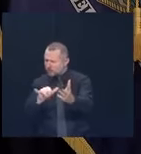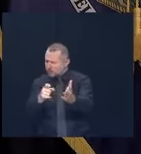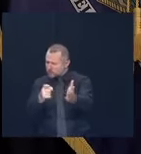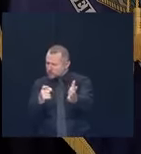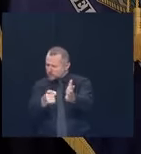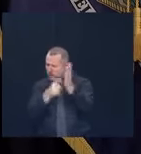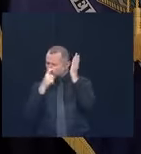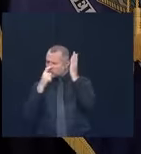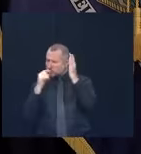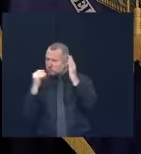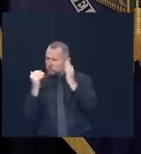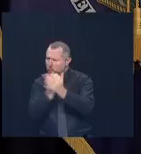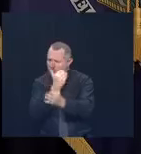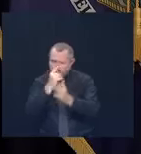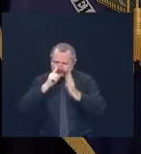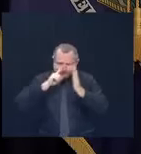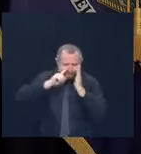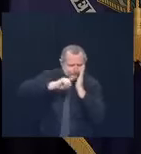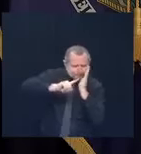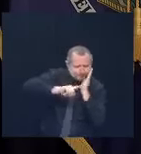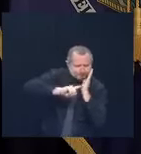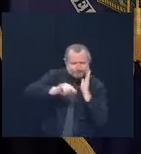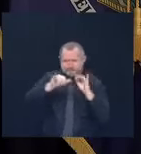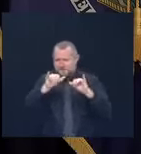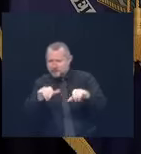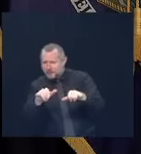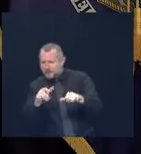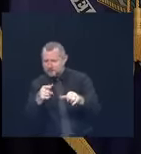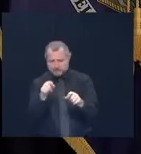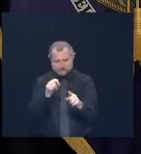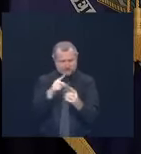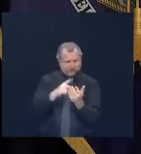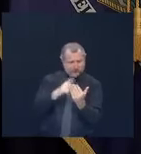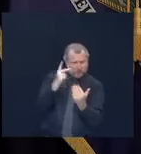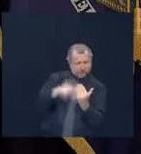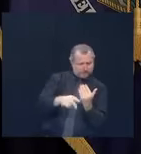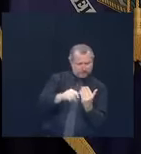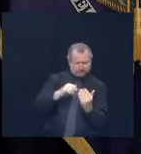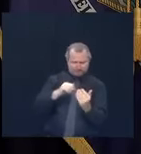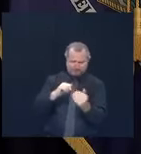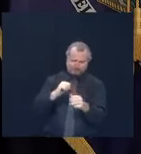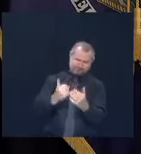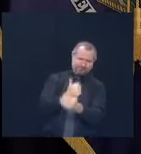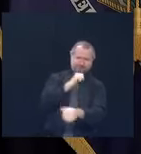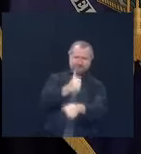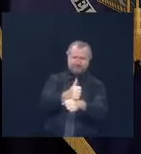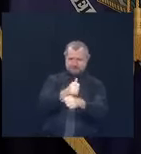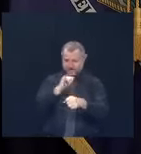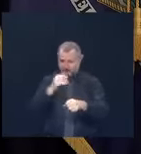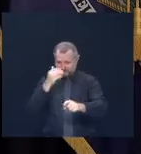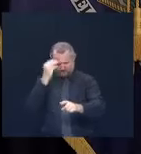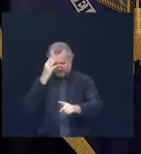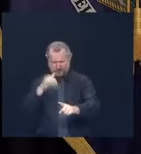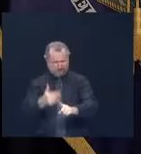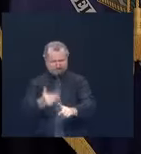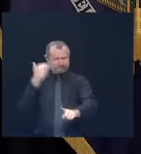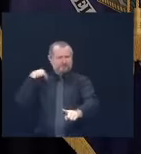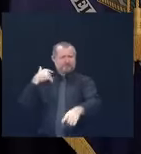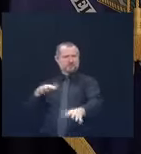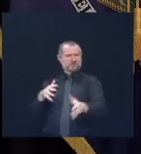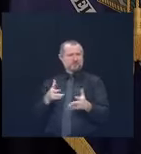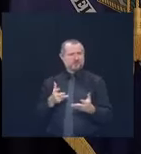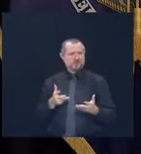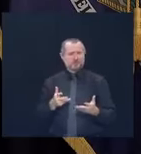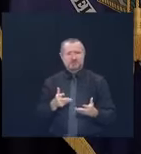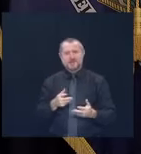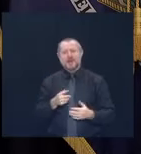be conducted, or at least the current one to be reformed, because that entire project is based on you can't fix the tunnels until you have the new ones? I do take particular